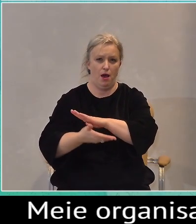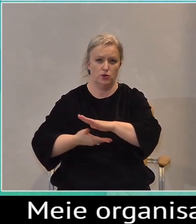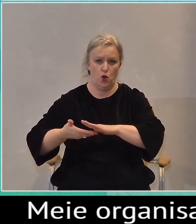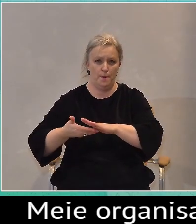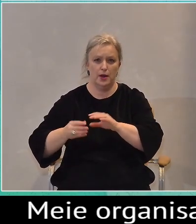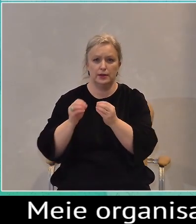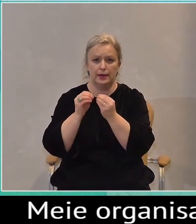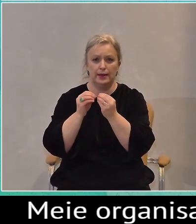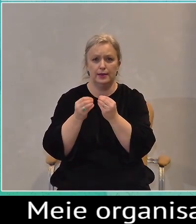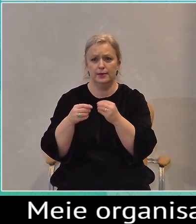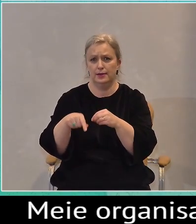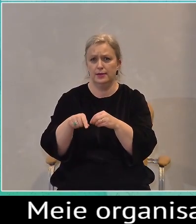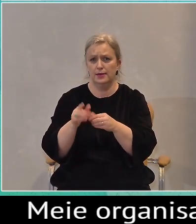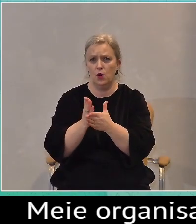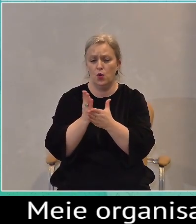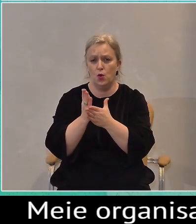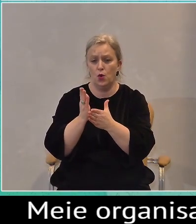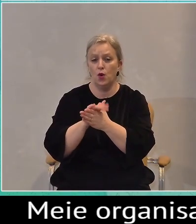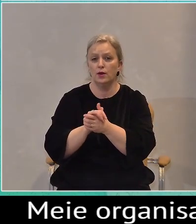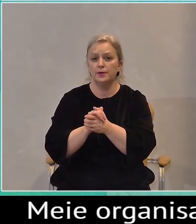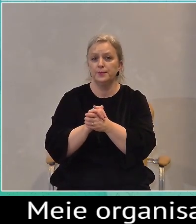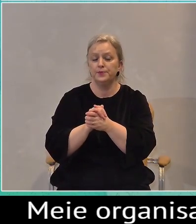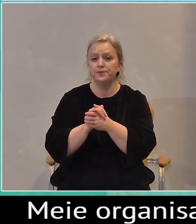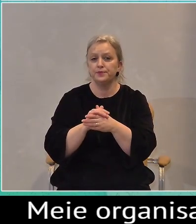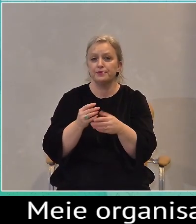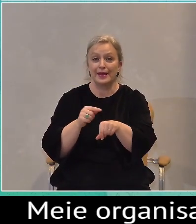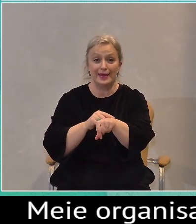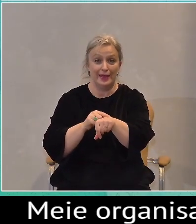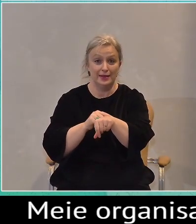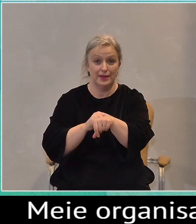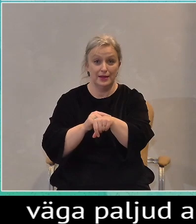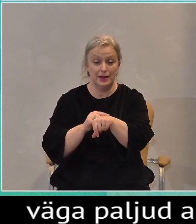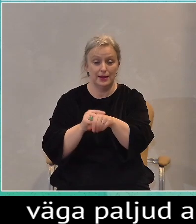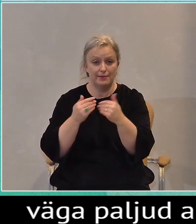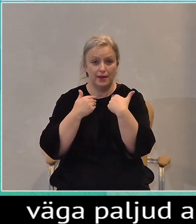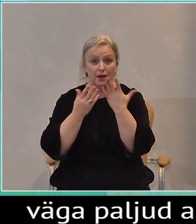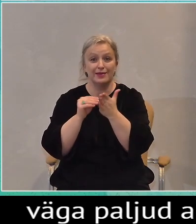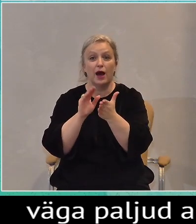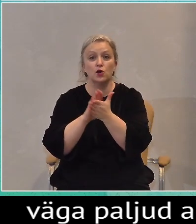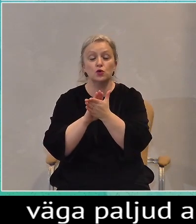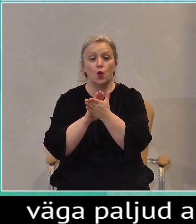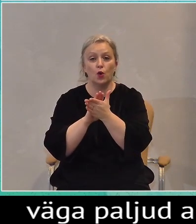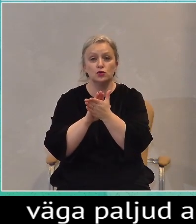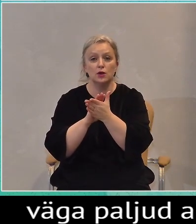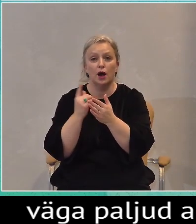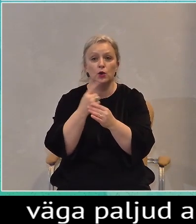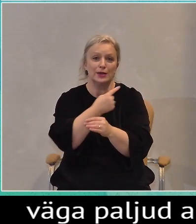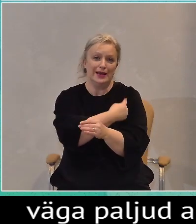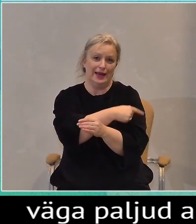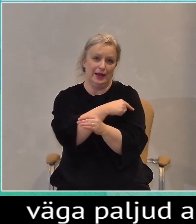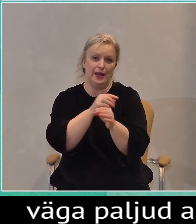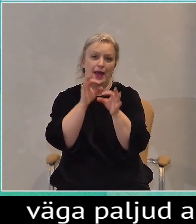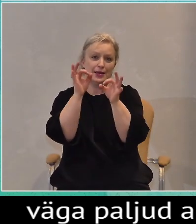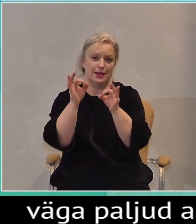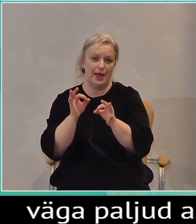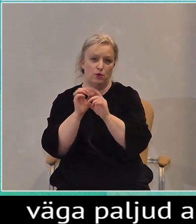hypermobile subtype, which is the most common ones. This is the only subtype without a known genetic marker, and